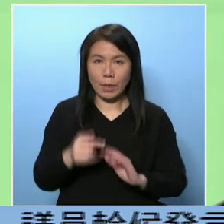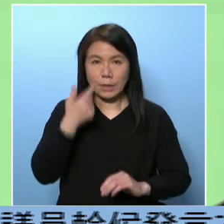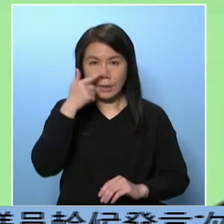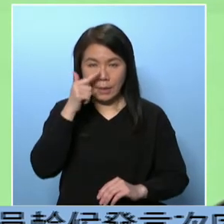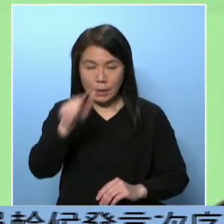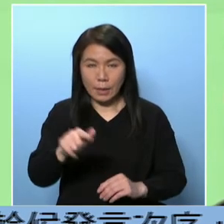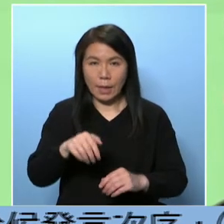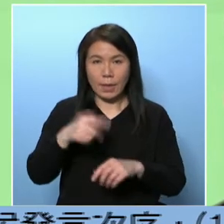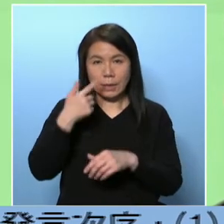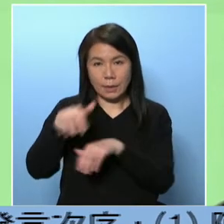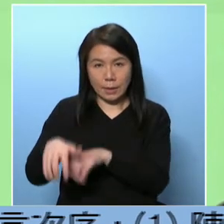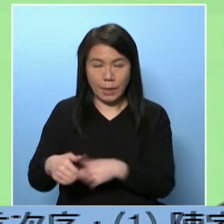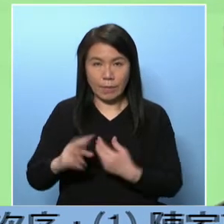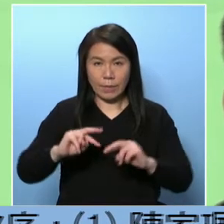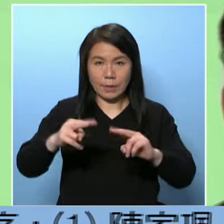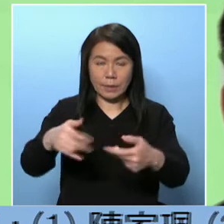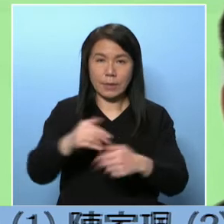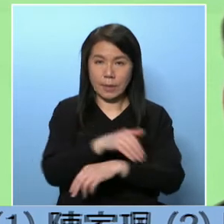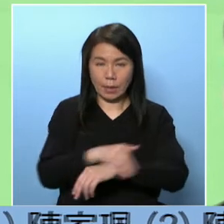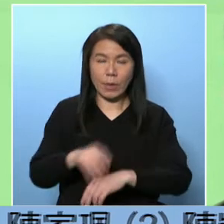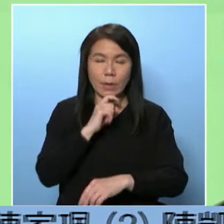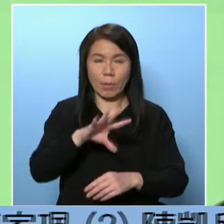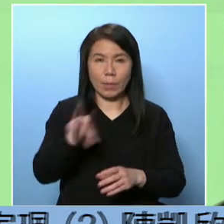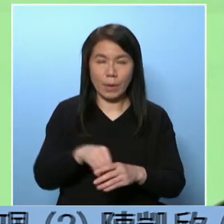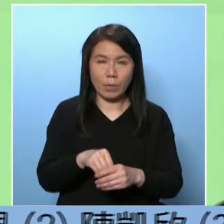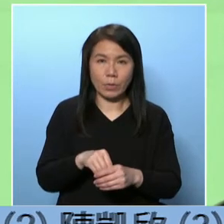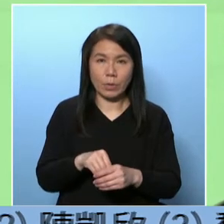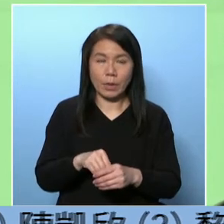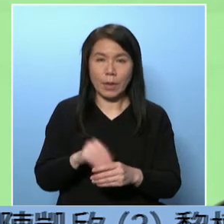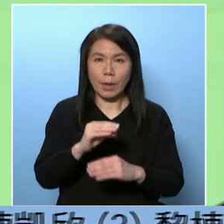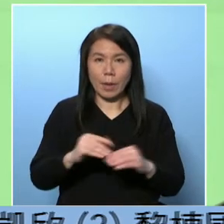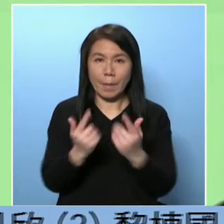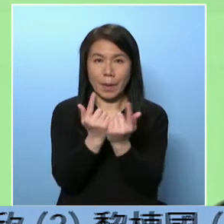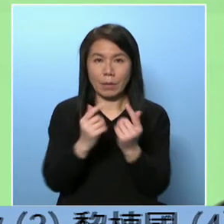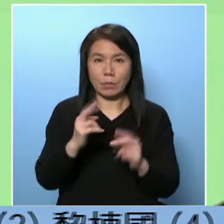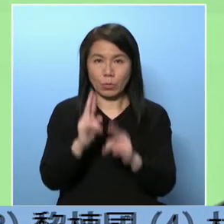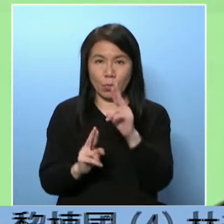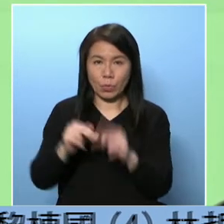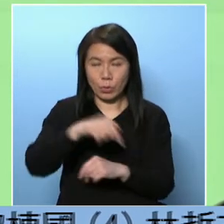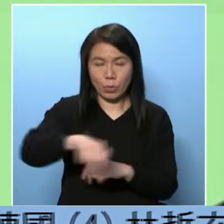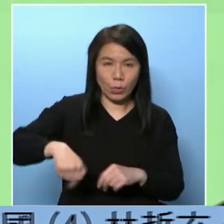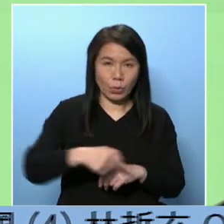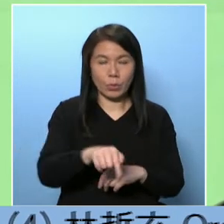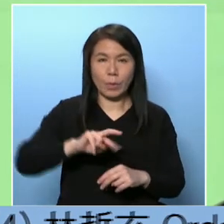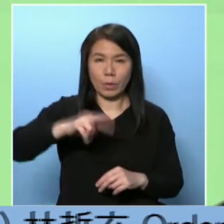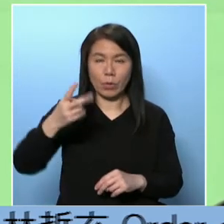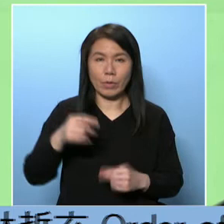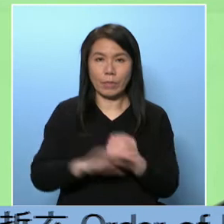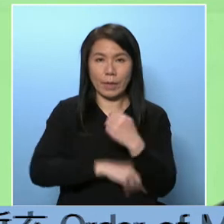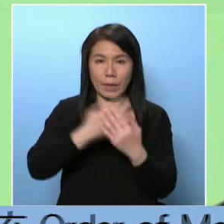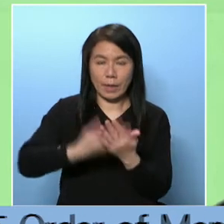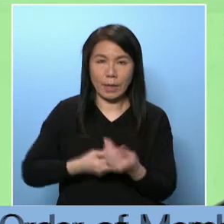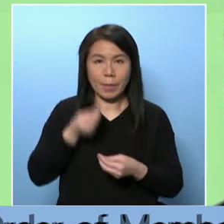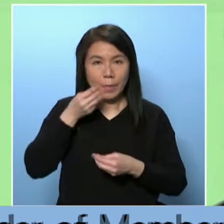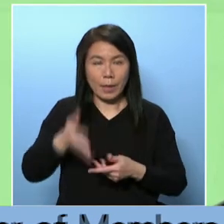policy address, there have been a lot of breakthroughs in terms of promoting the development of Hong Kong, including the expansion